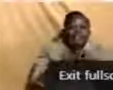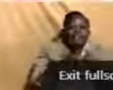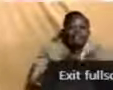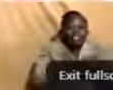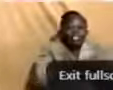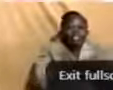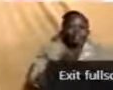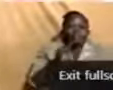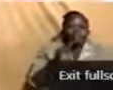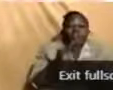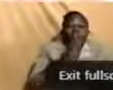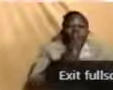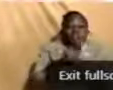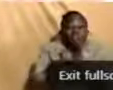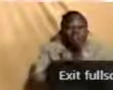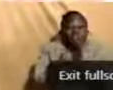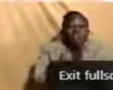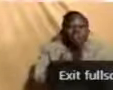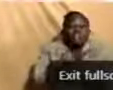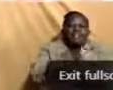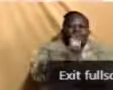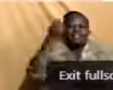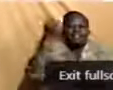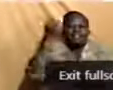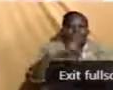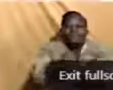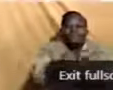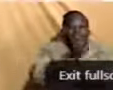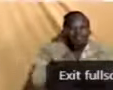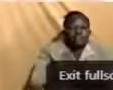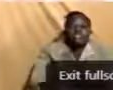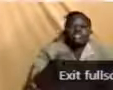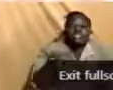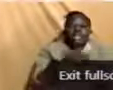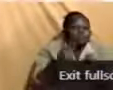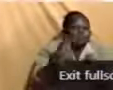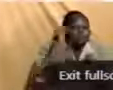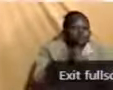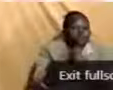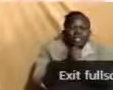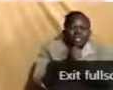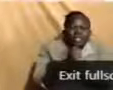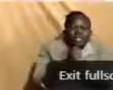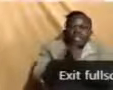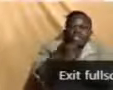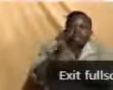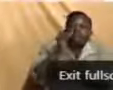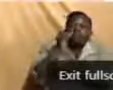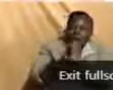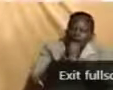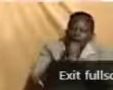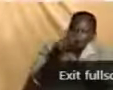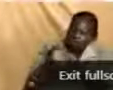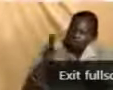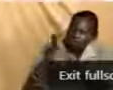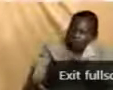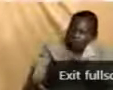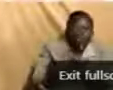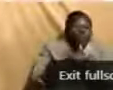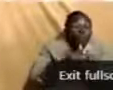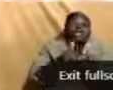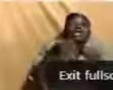Kenya Defense Forces. He was exercising state authority, doing what the functions of his office does not permit him to